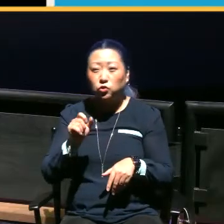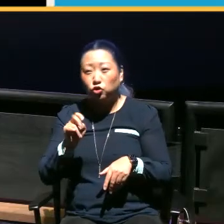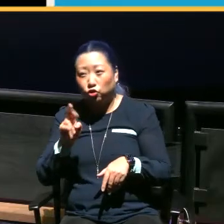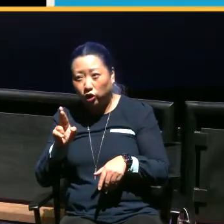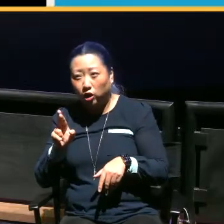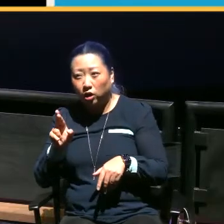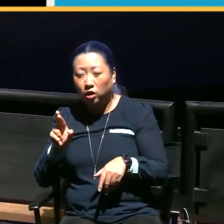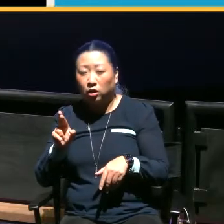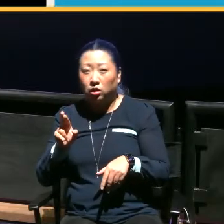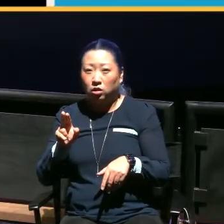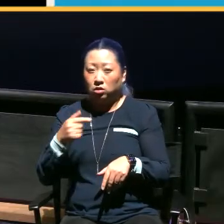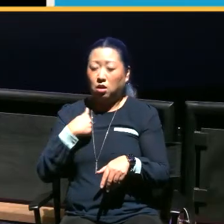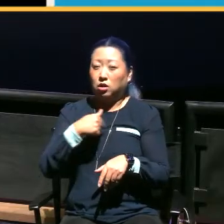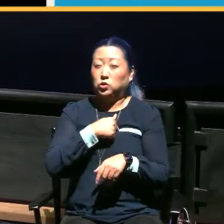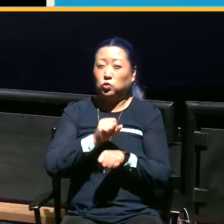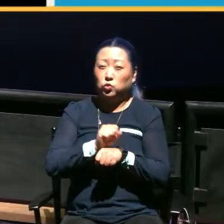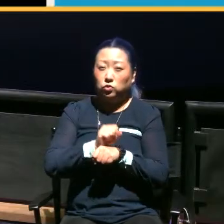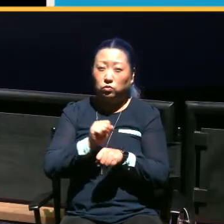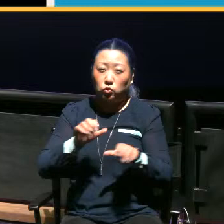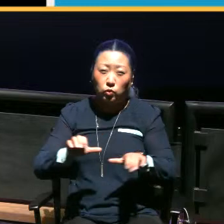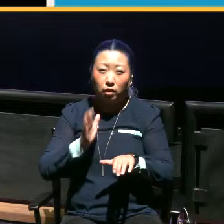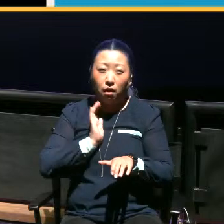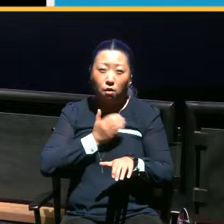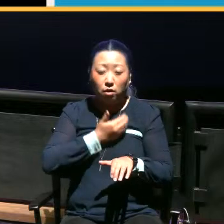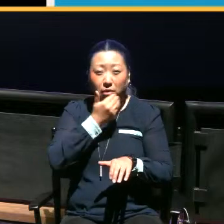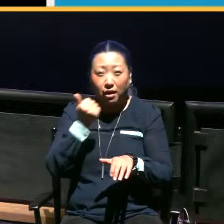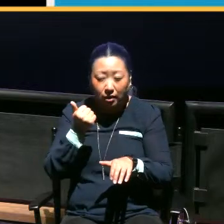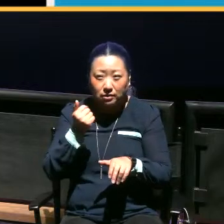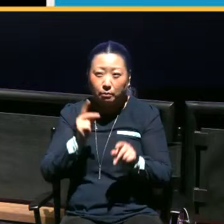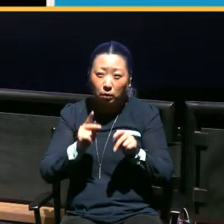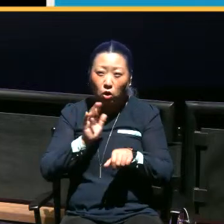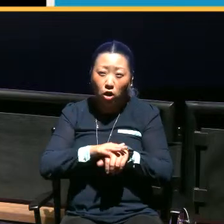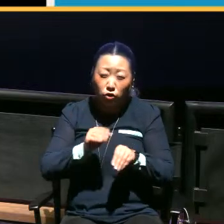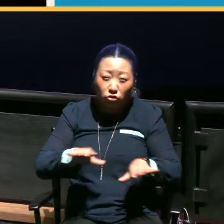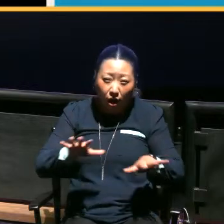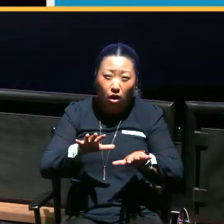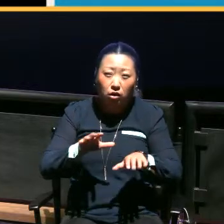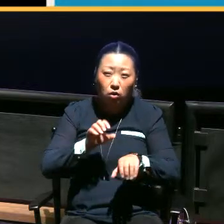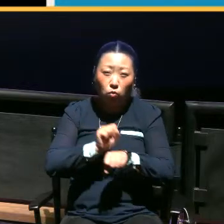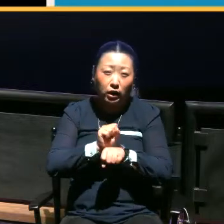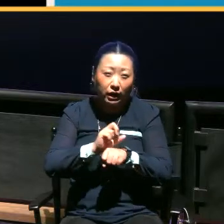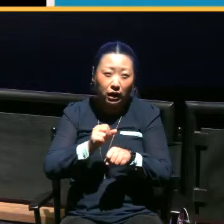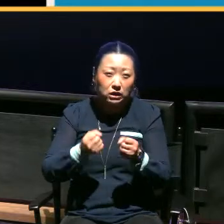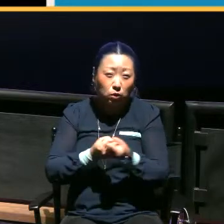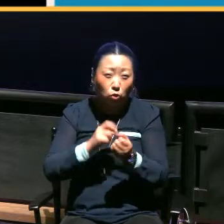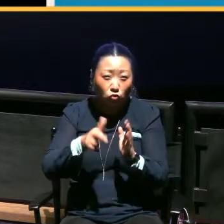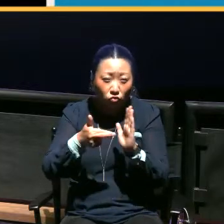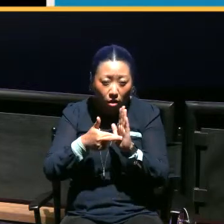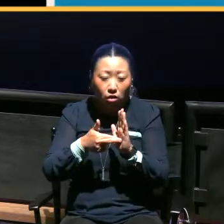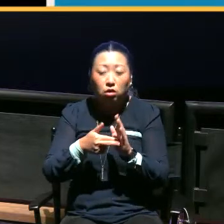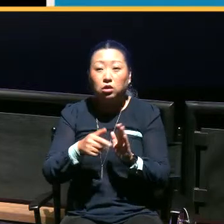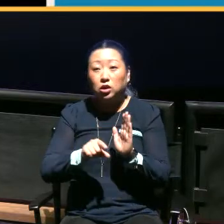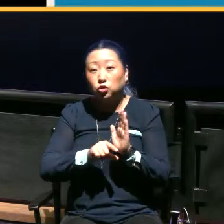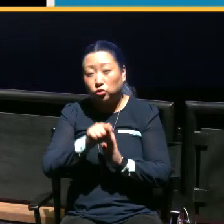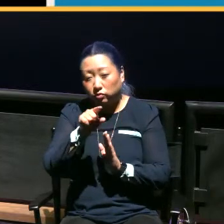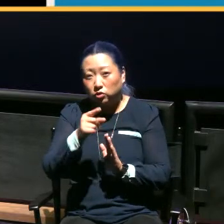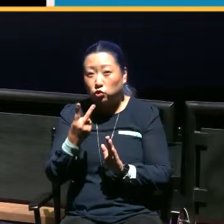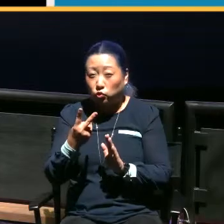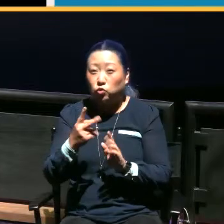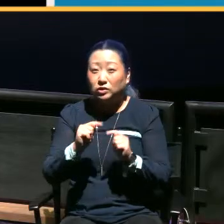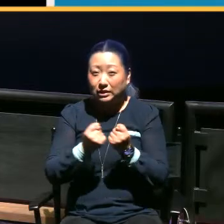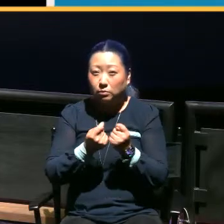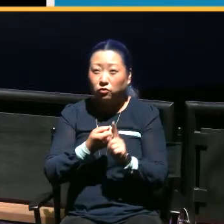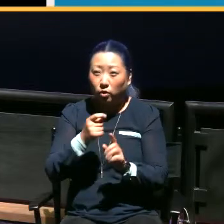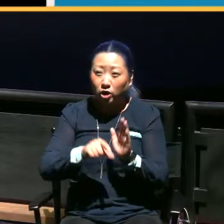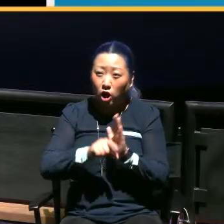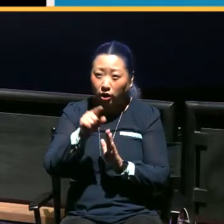there doing our best. We had all these folks down here on the ground in these support rooms. This is mainly the two shifts of the Goddard team helping